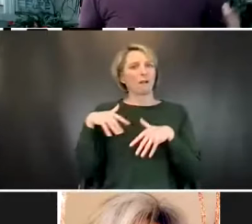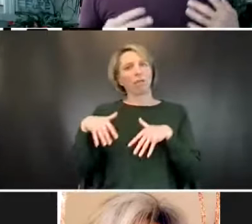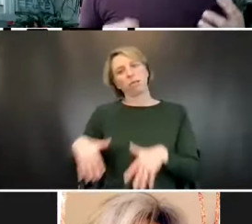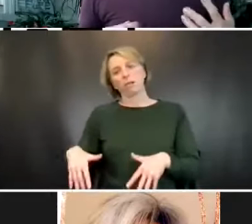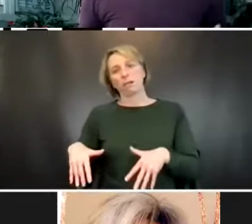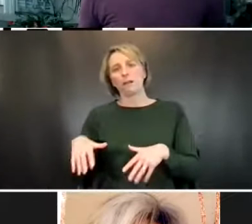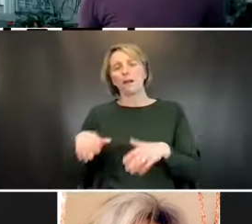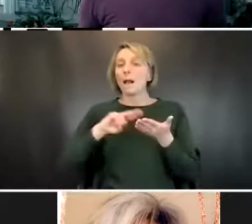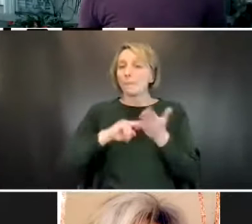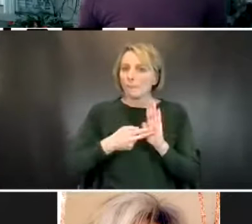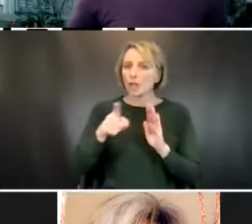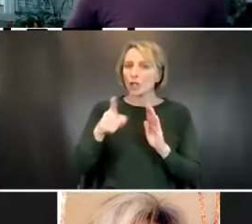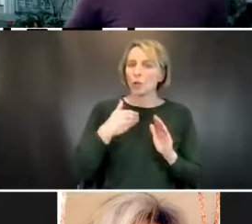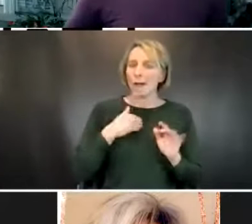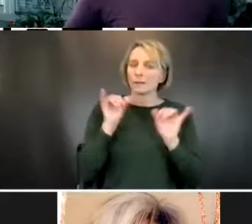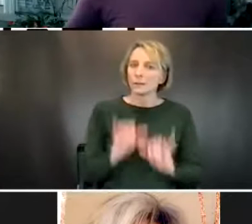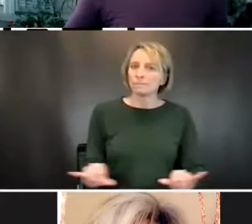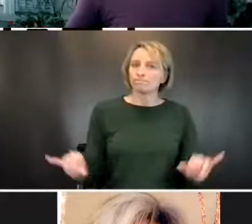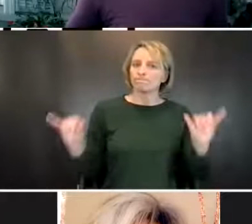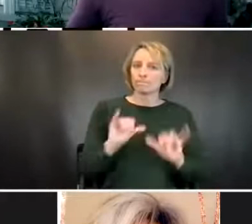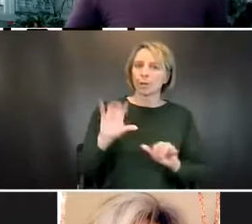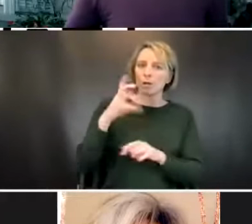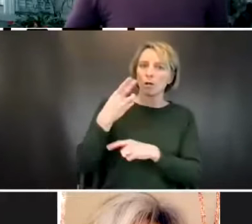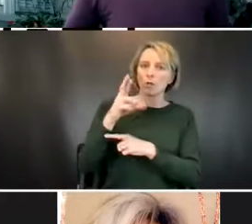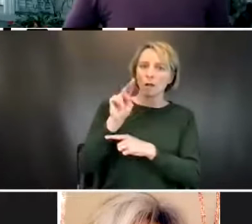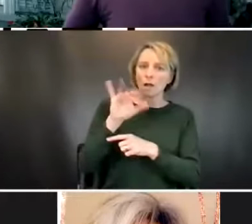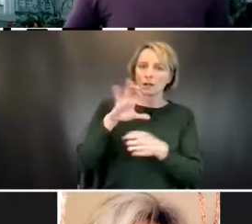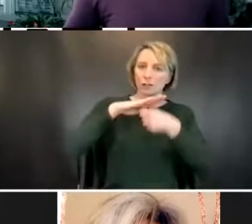and possibly traumatic.